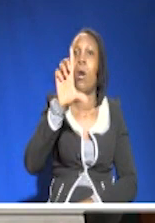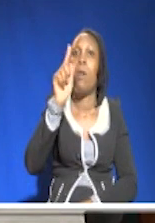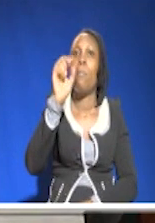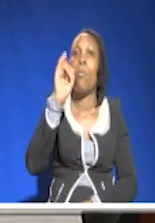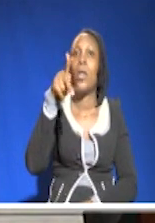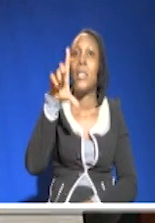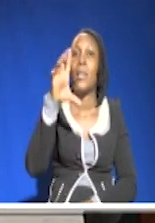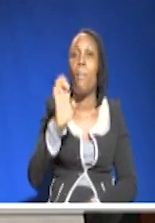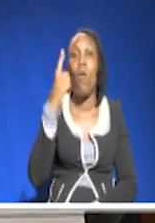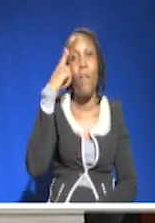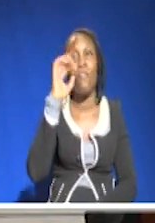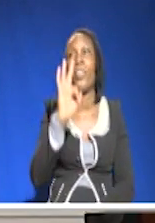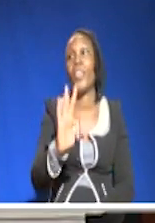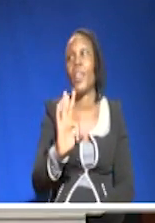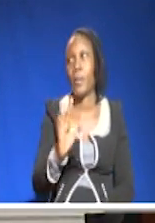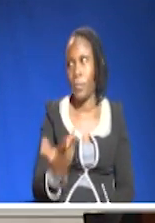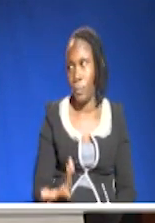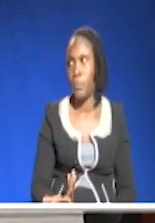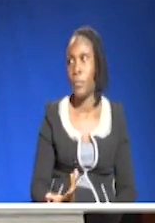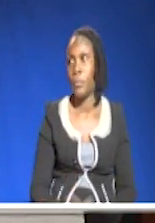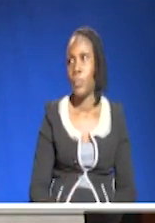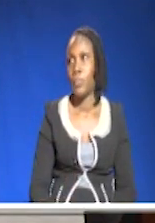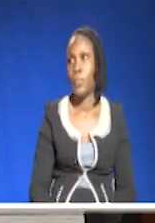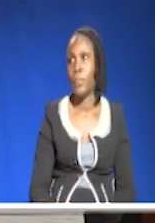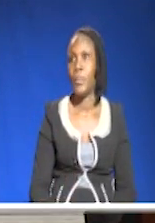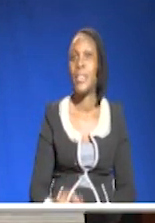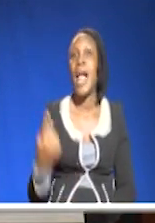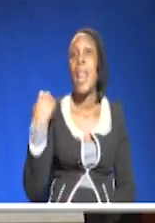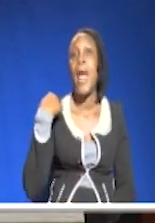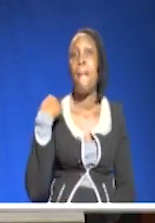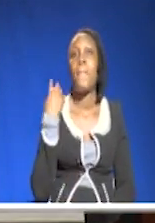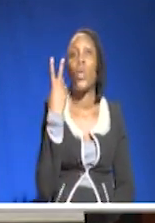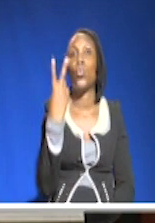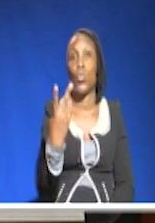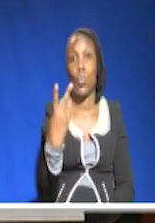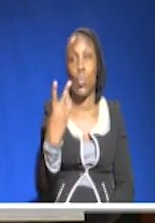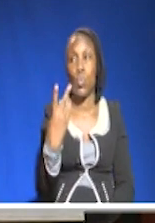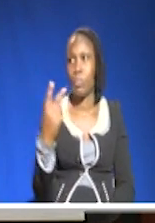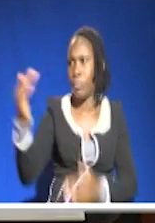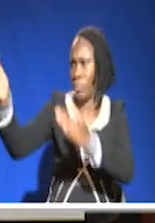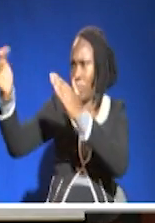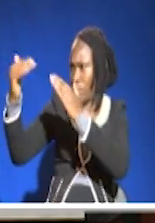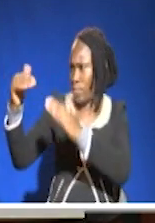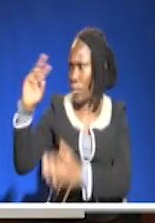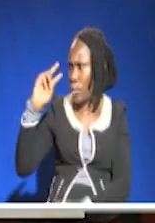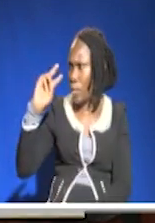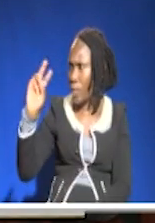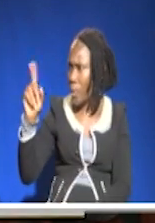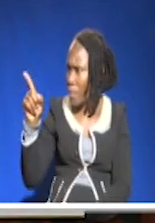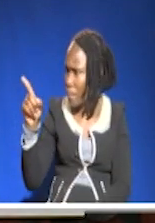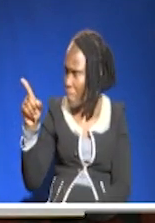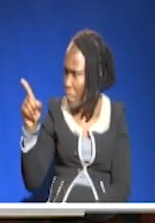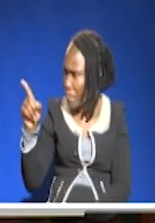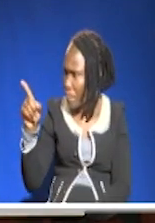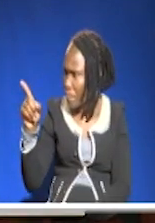9 is a multiple of 3. Number 2, you should also see that 9 can